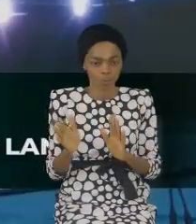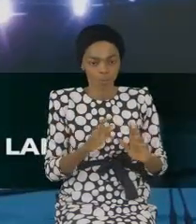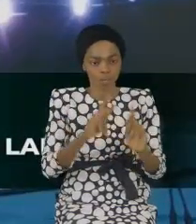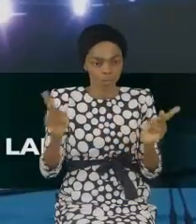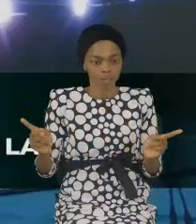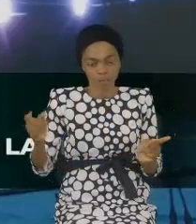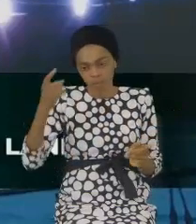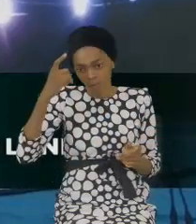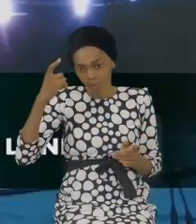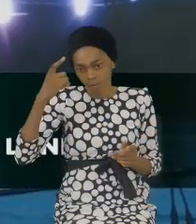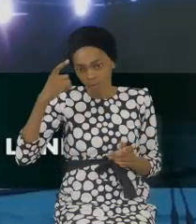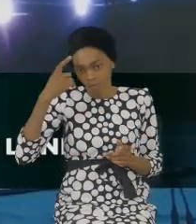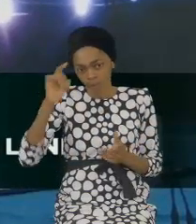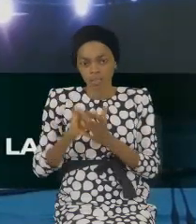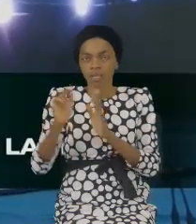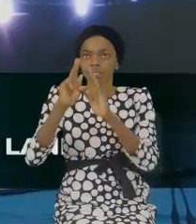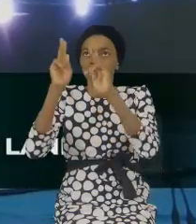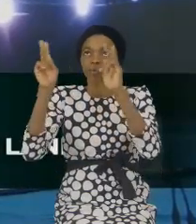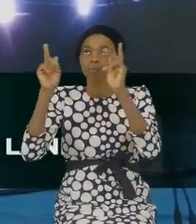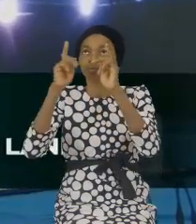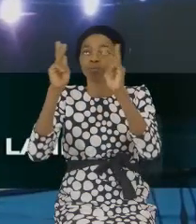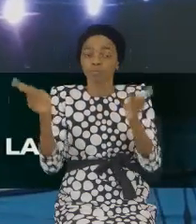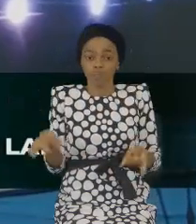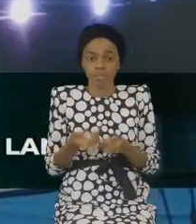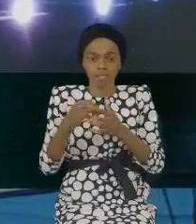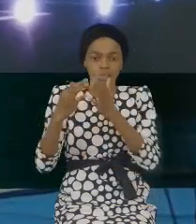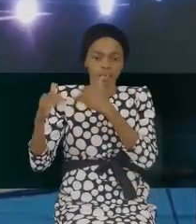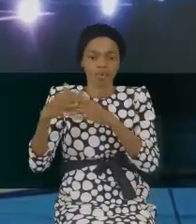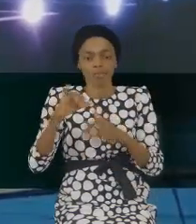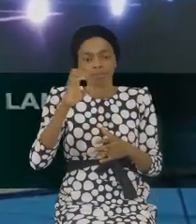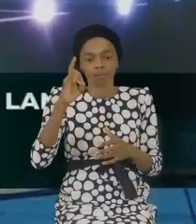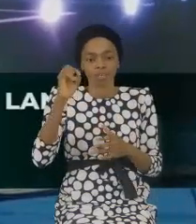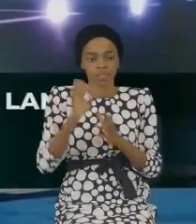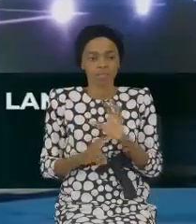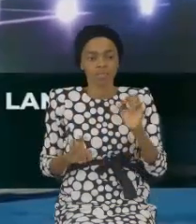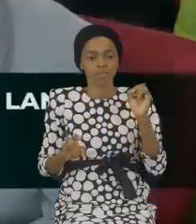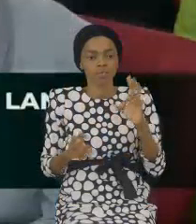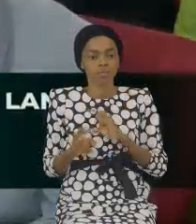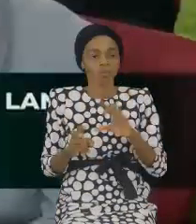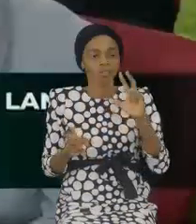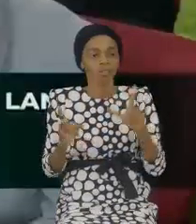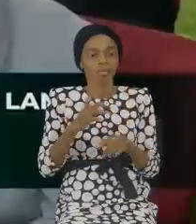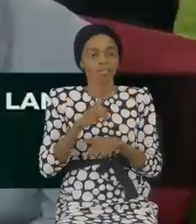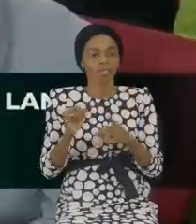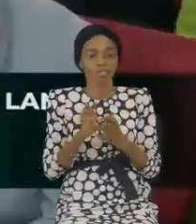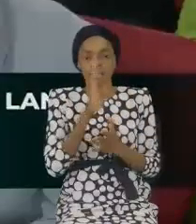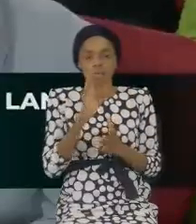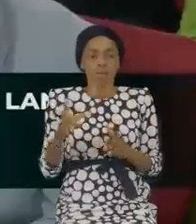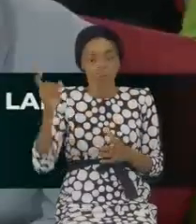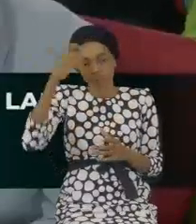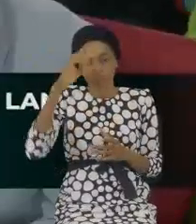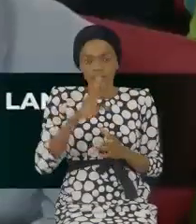We're looking at Daniel chapter 12, reading from verse 3. It says, and they that be wise shall shine at